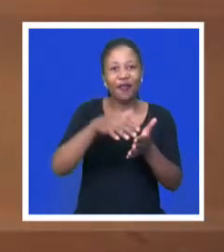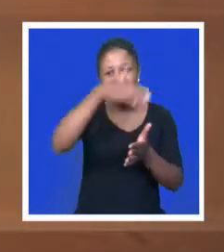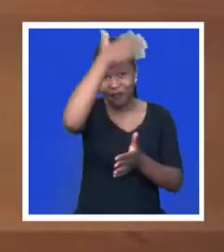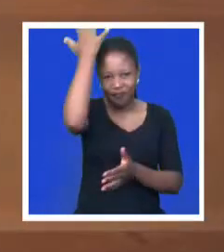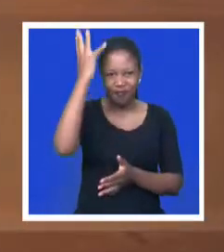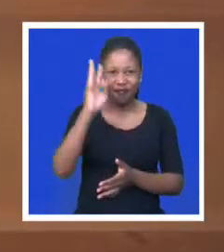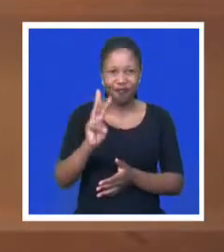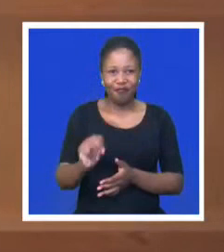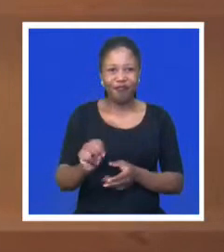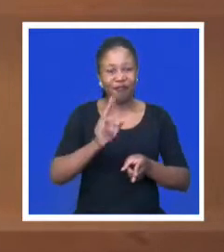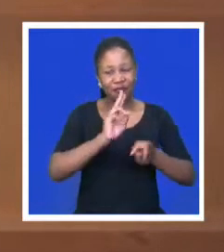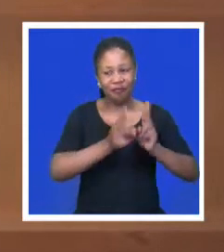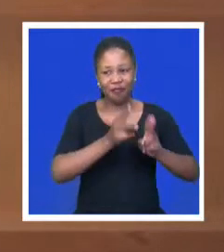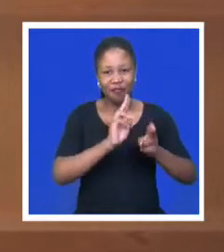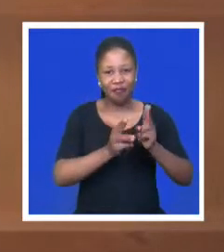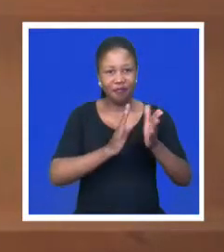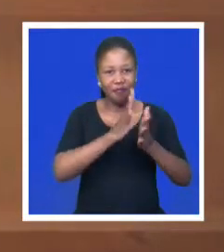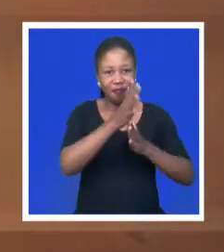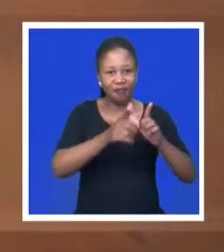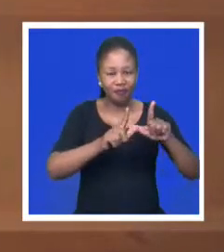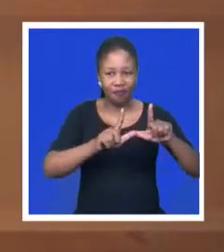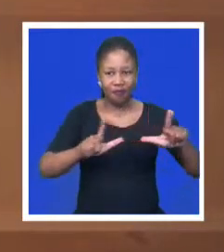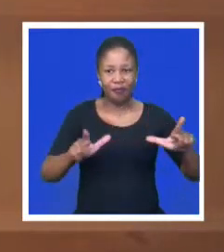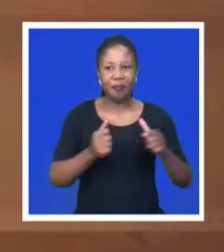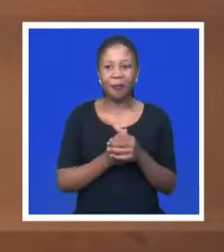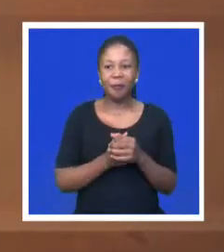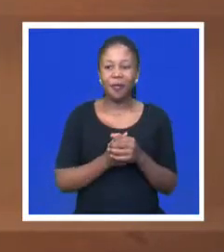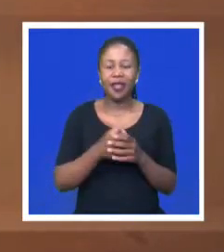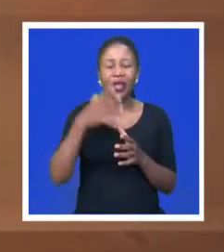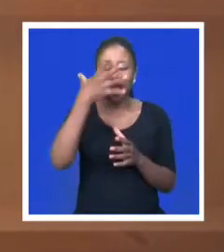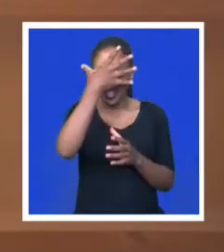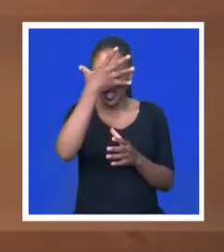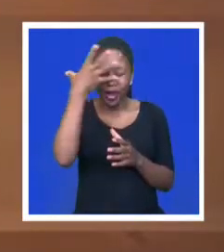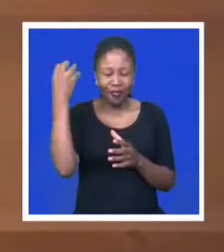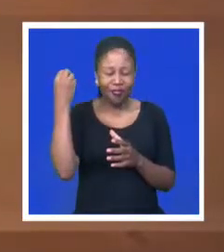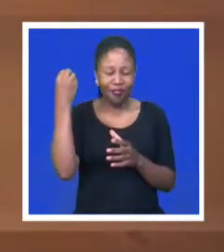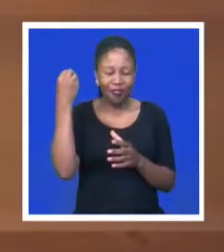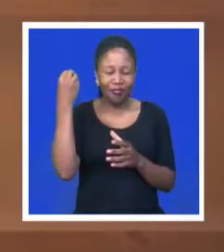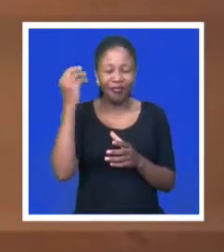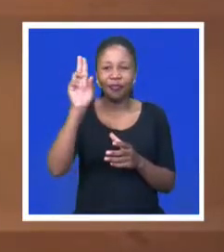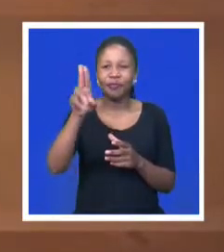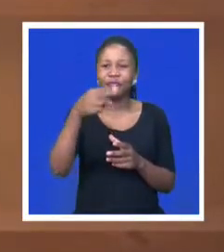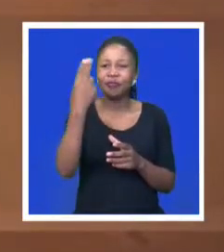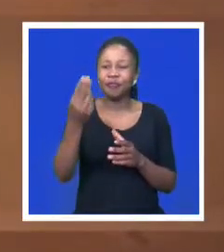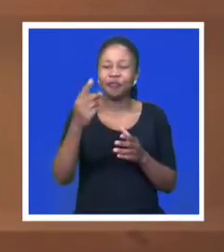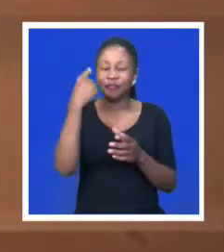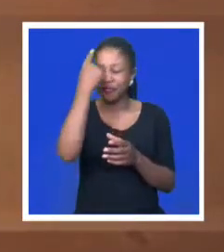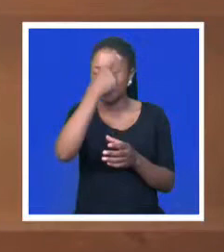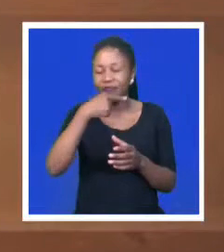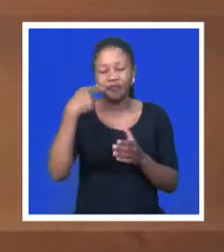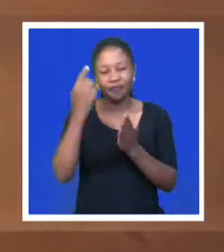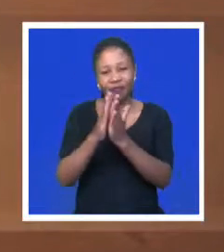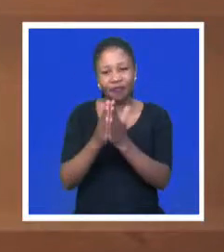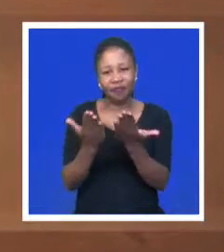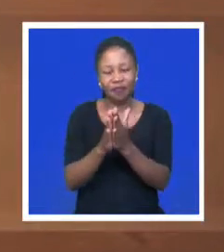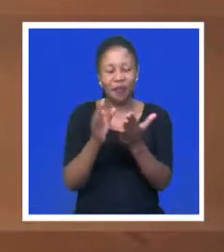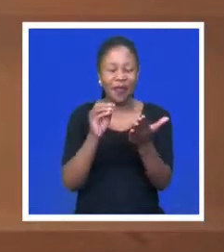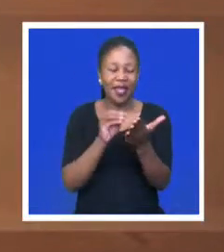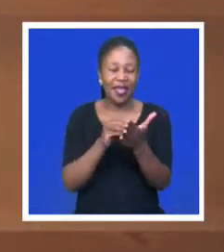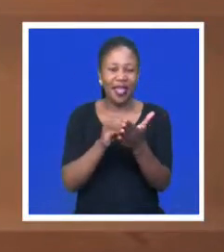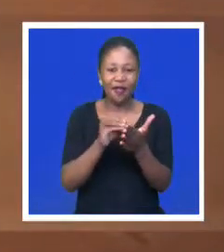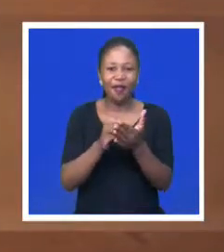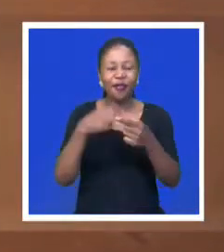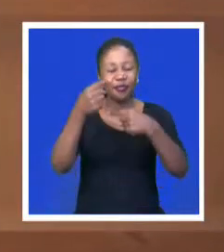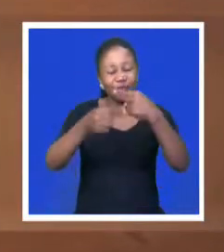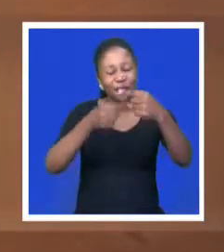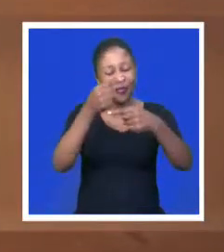Nompumelelo Hatebe. Please do not forget that we are live on YouTube and on Facebook, and do not forget to click the subscribe button as